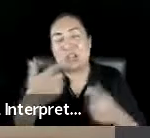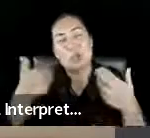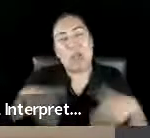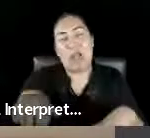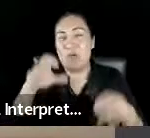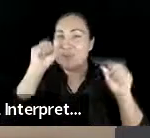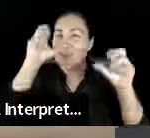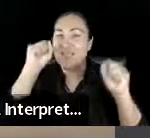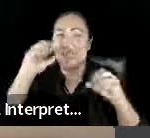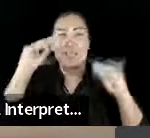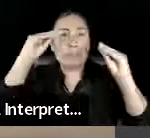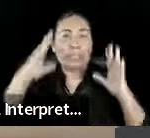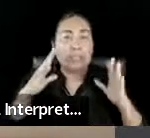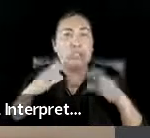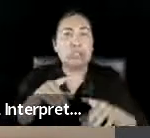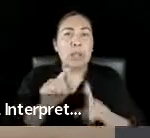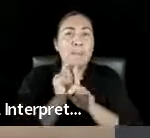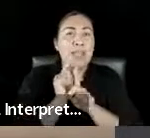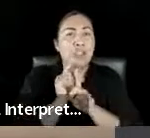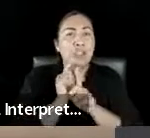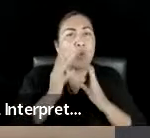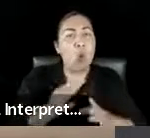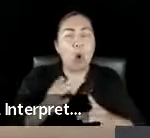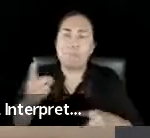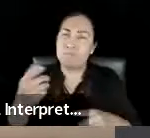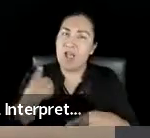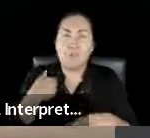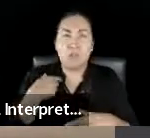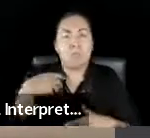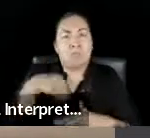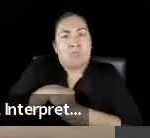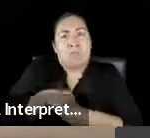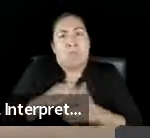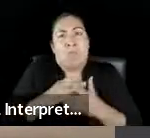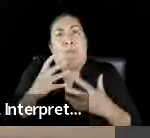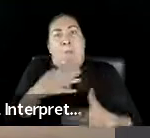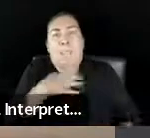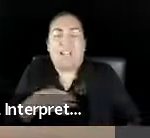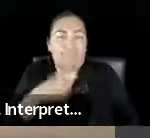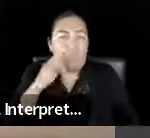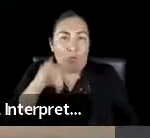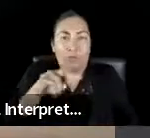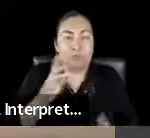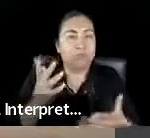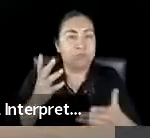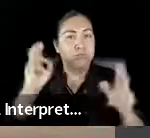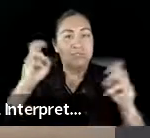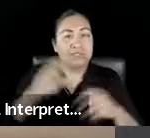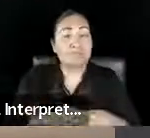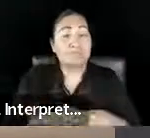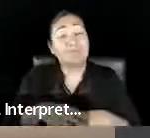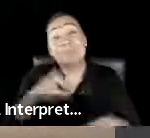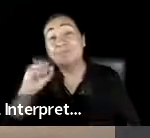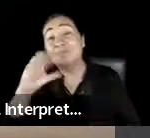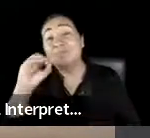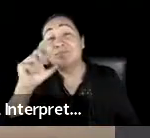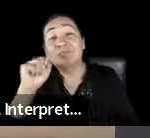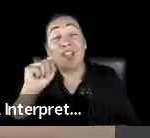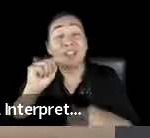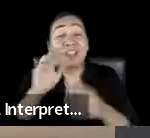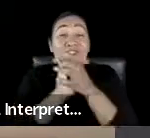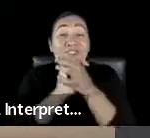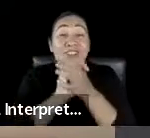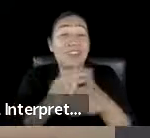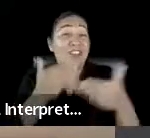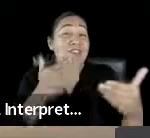mentor. I know he has such passion for these topics. So Scott, congratulations. Thank you for your powerful remarks. Thank you for your film,